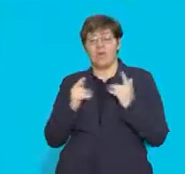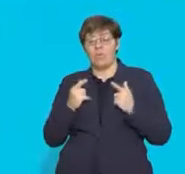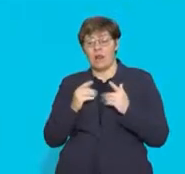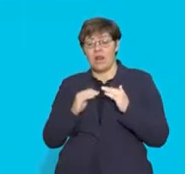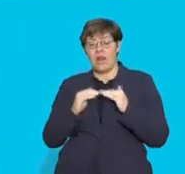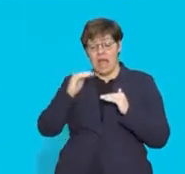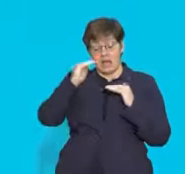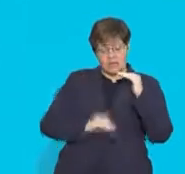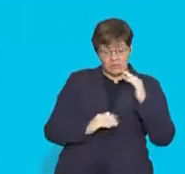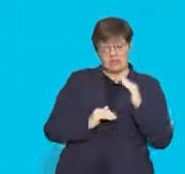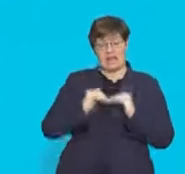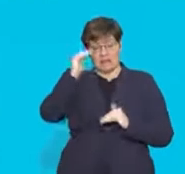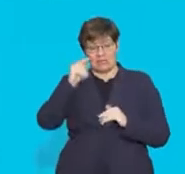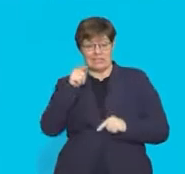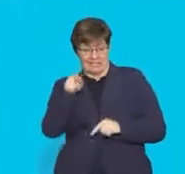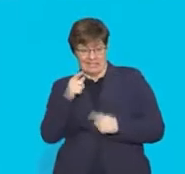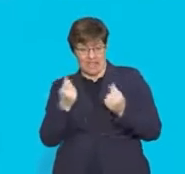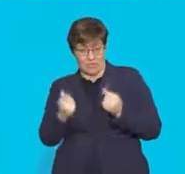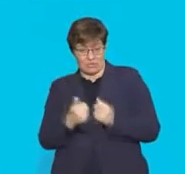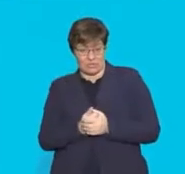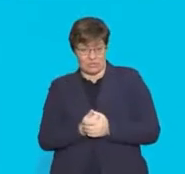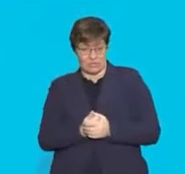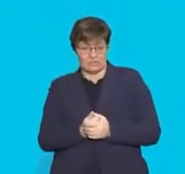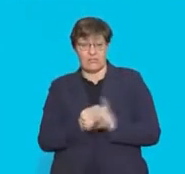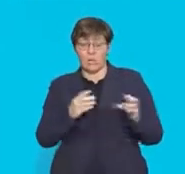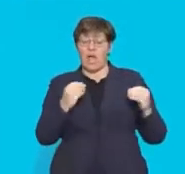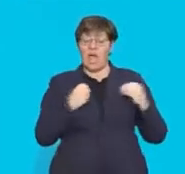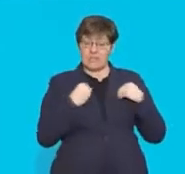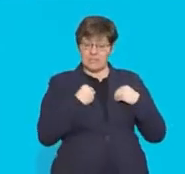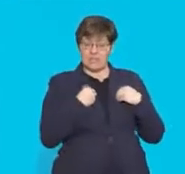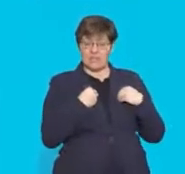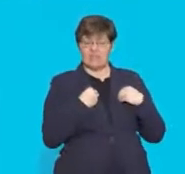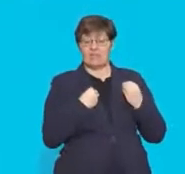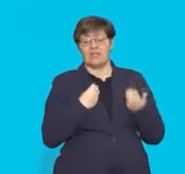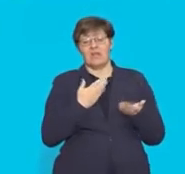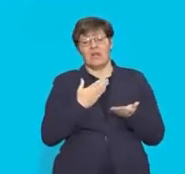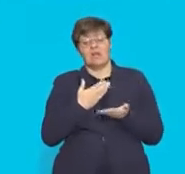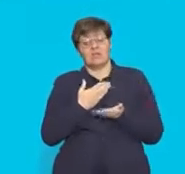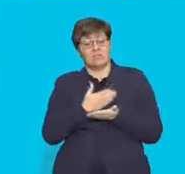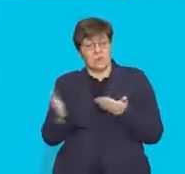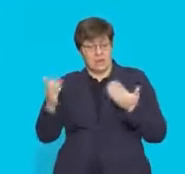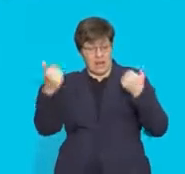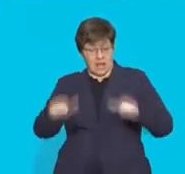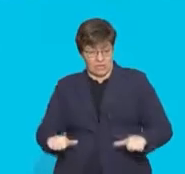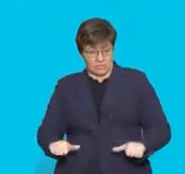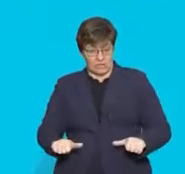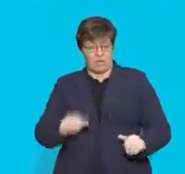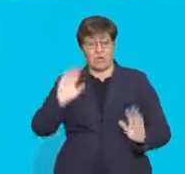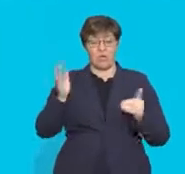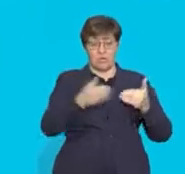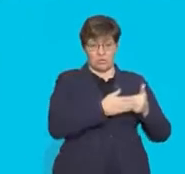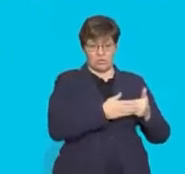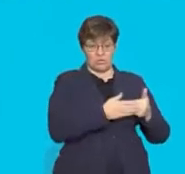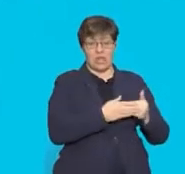So what has happened? Your asset disposal account closes off and you are debiting